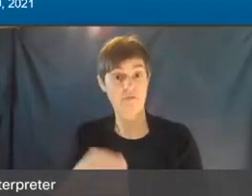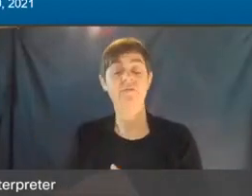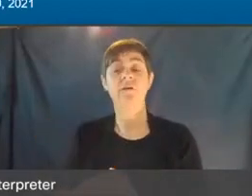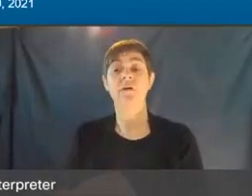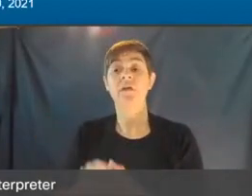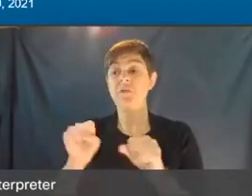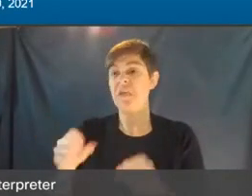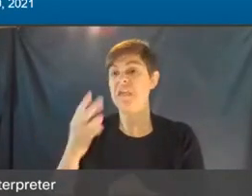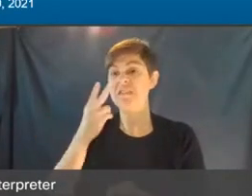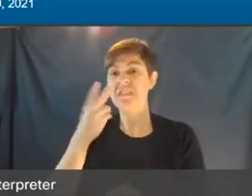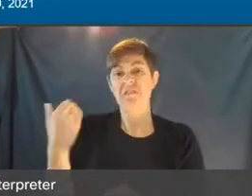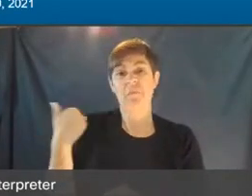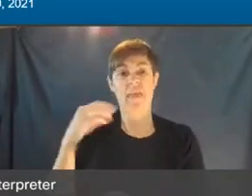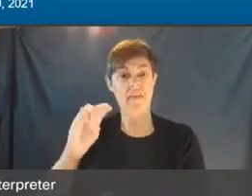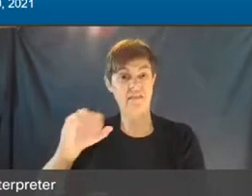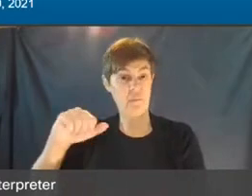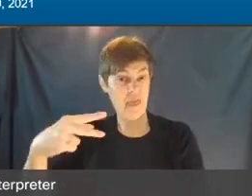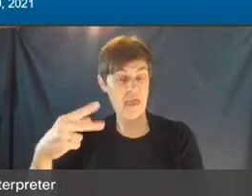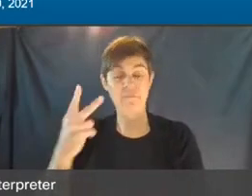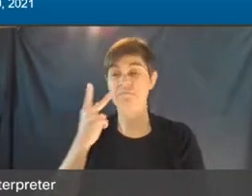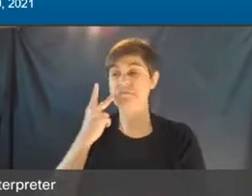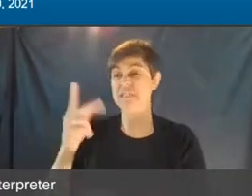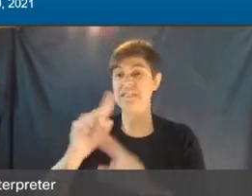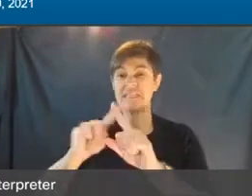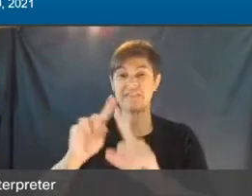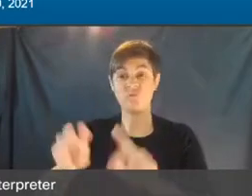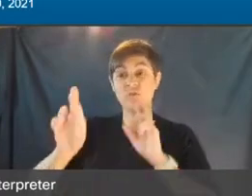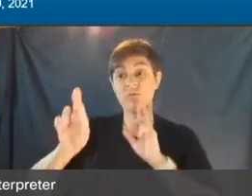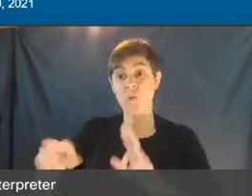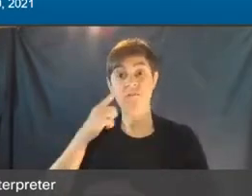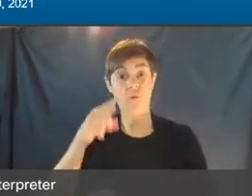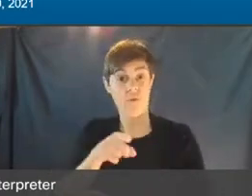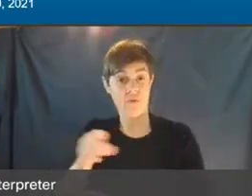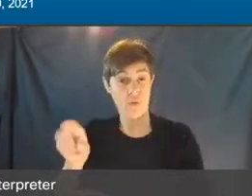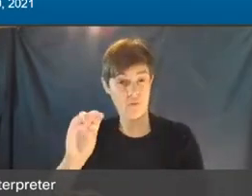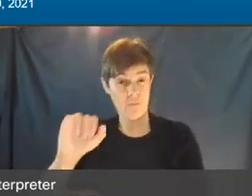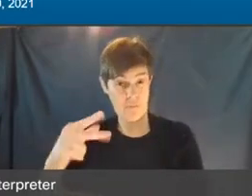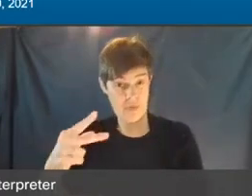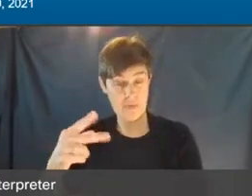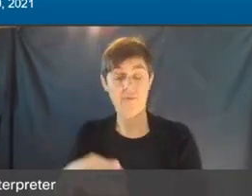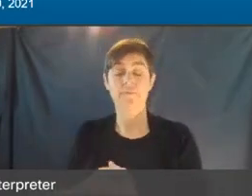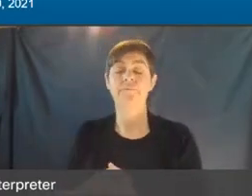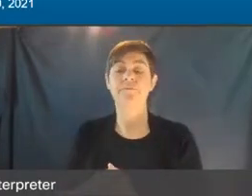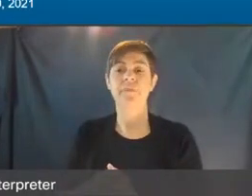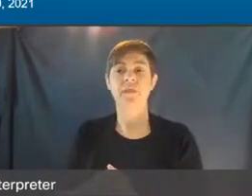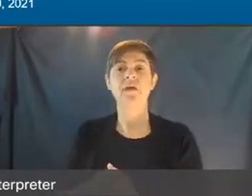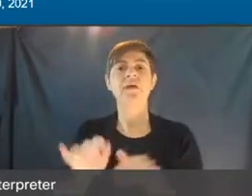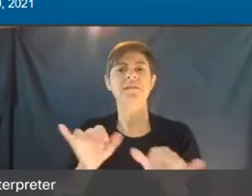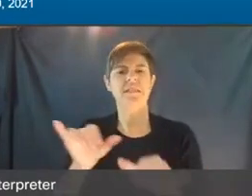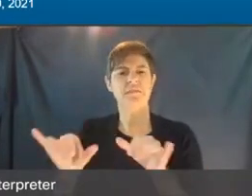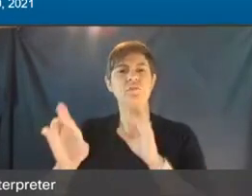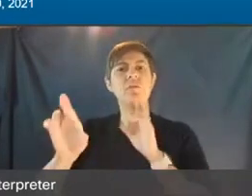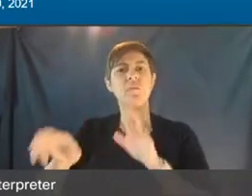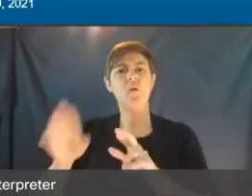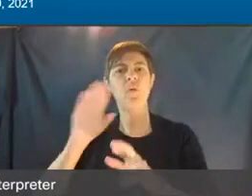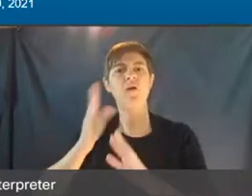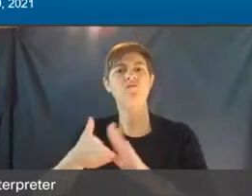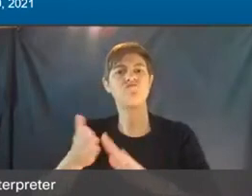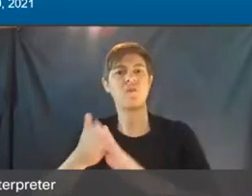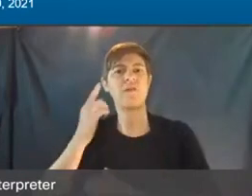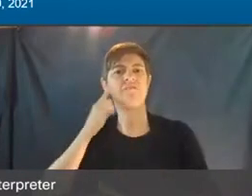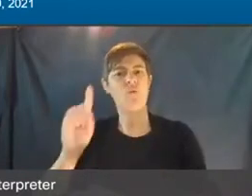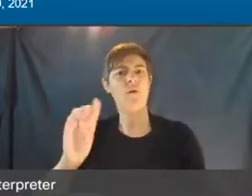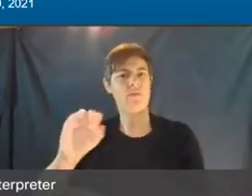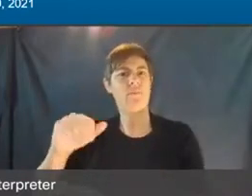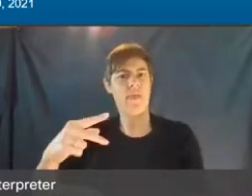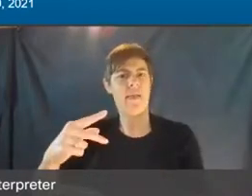enacted maps and various reports that were run for those maps. I just want to highlight that similar reports will be run for the